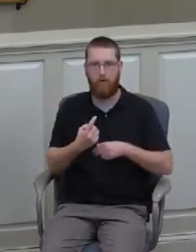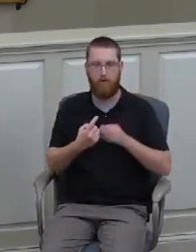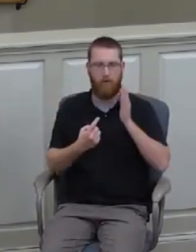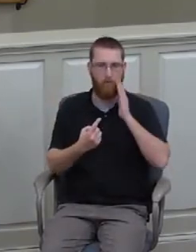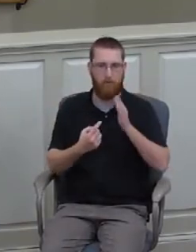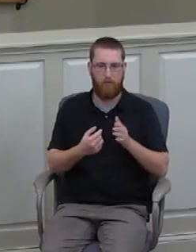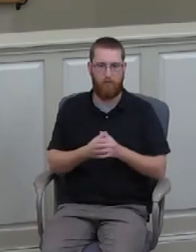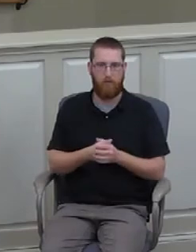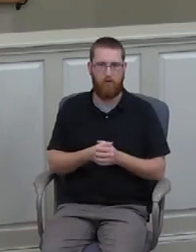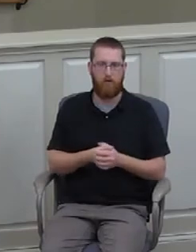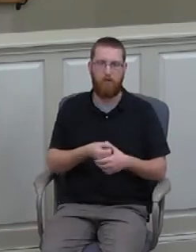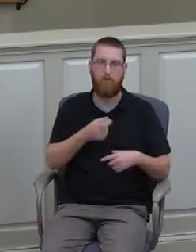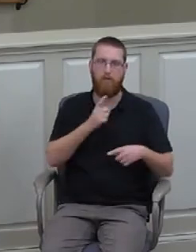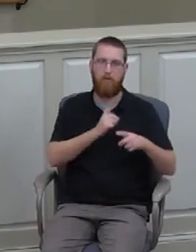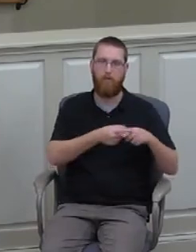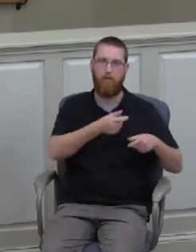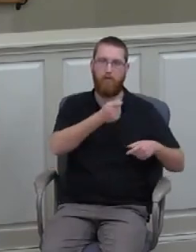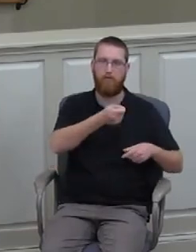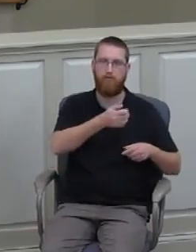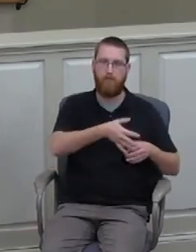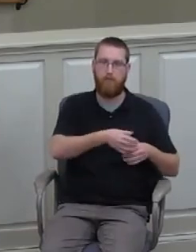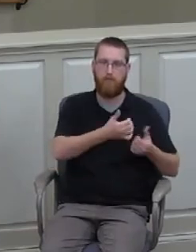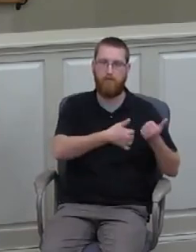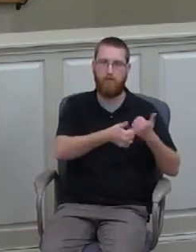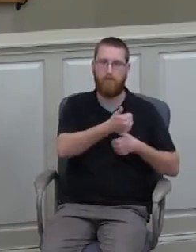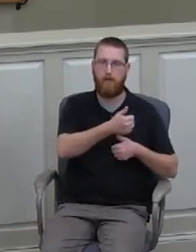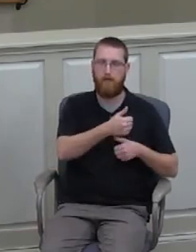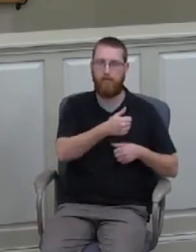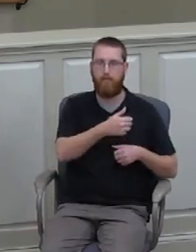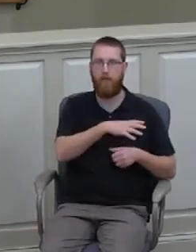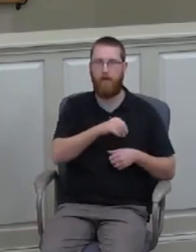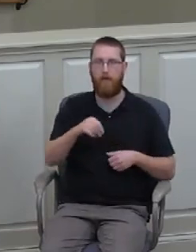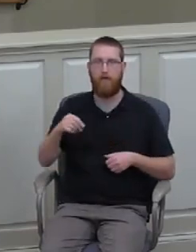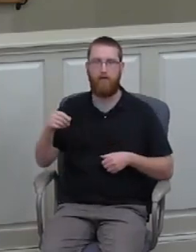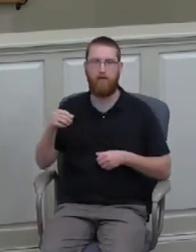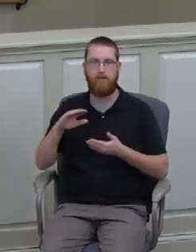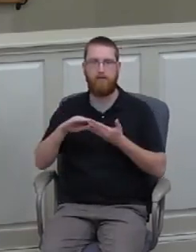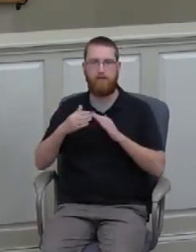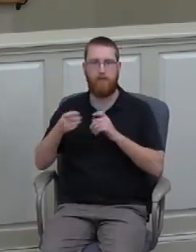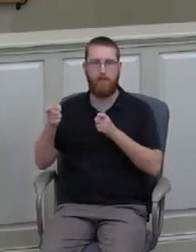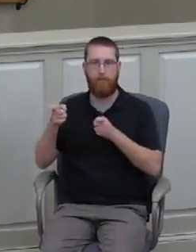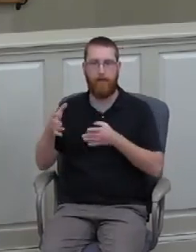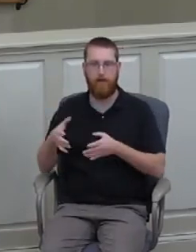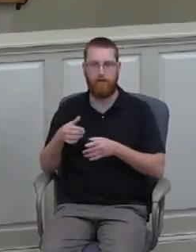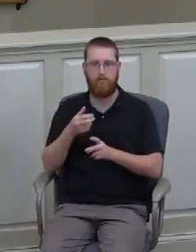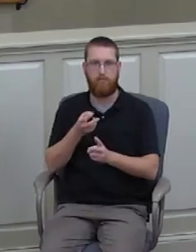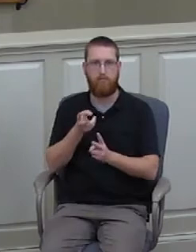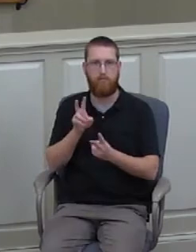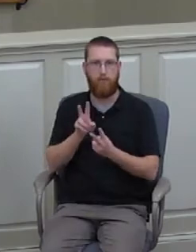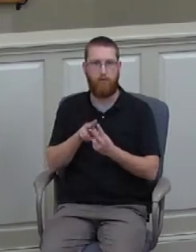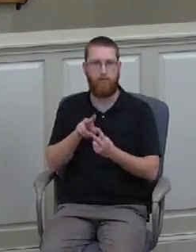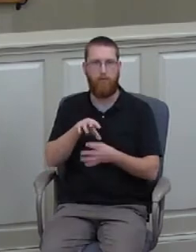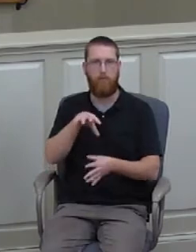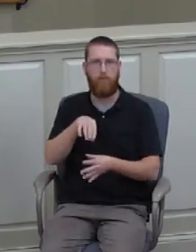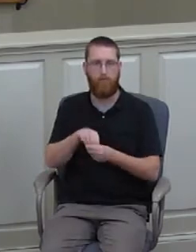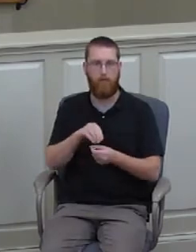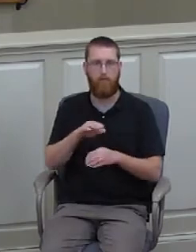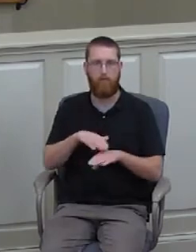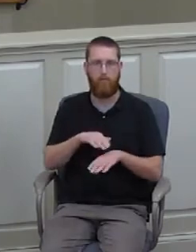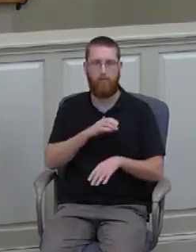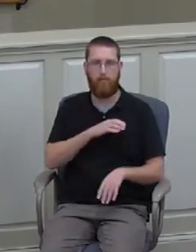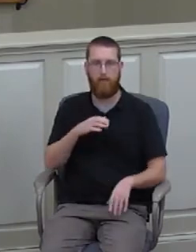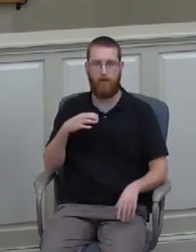had the judge executive and city manager as ex officio members of the committee,